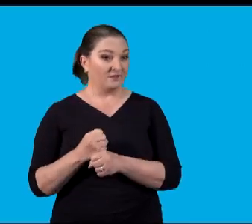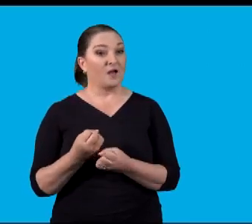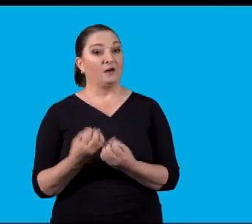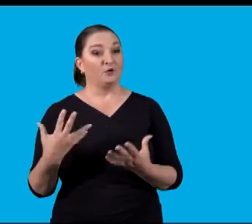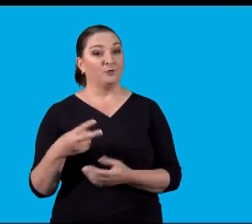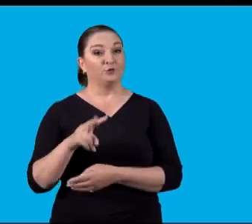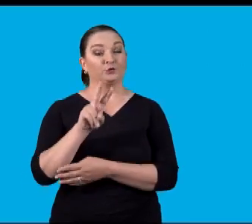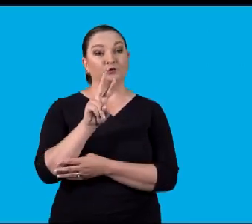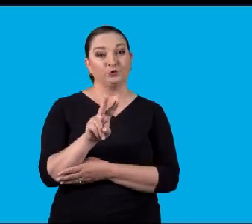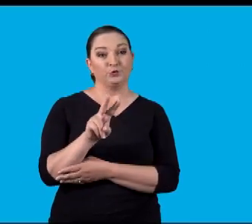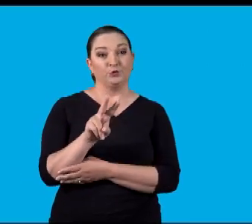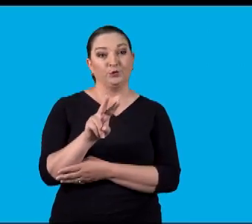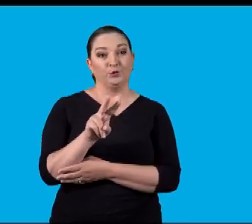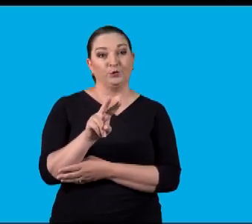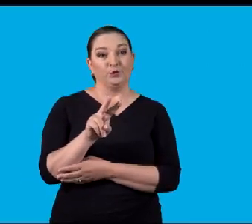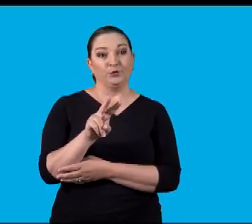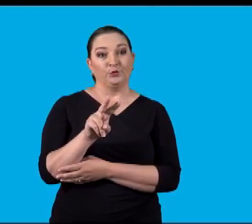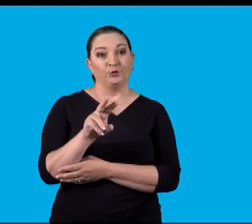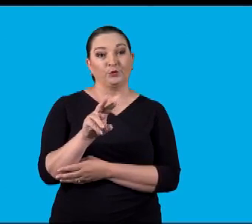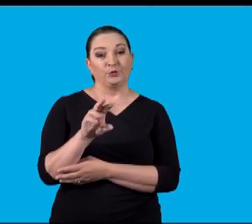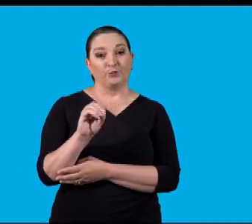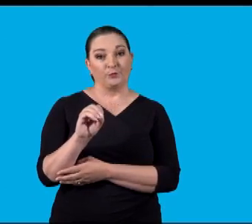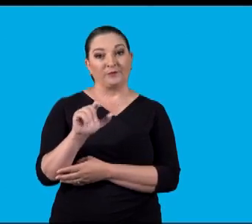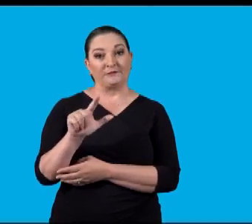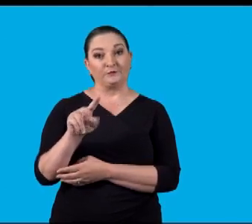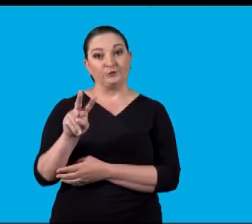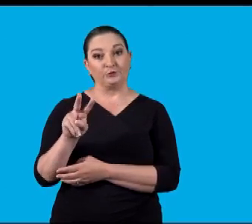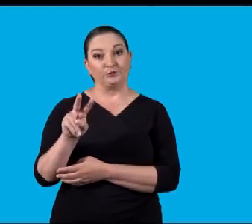my income tax for the year is 2,072,000.